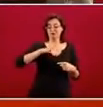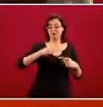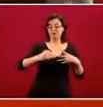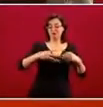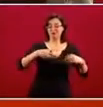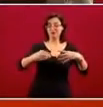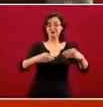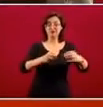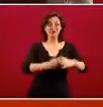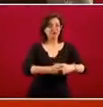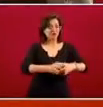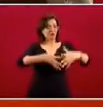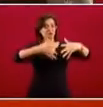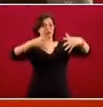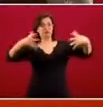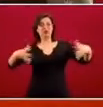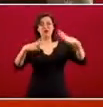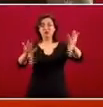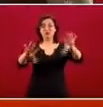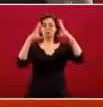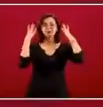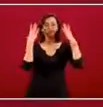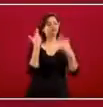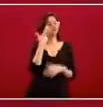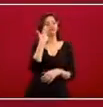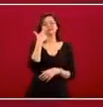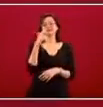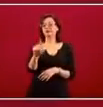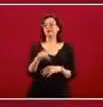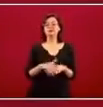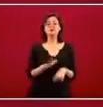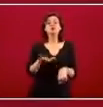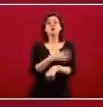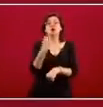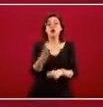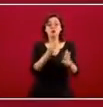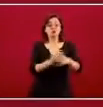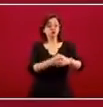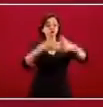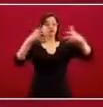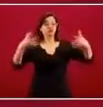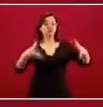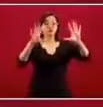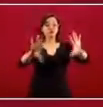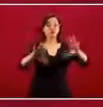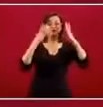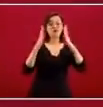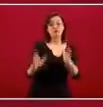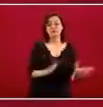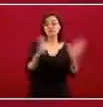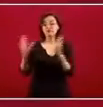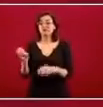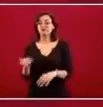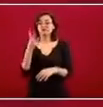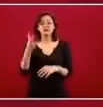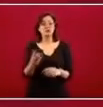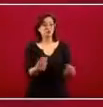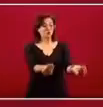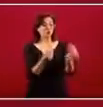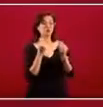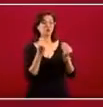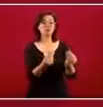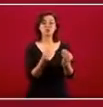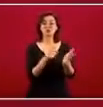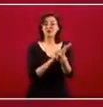One of them is we have an epidemic and we don't want it to propagate rapidly throughout the territory. If that happens, we're going to